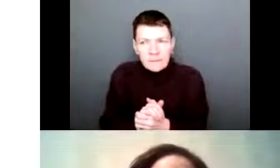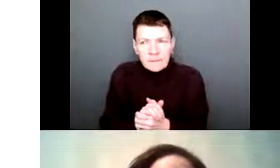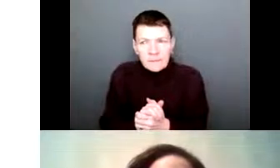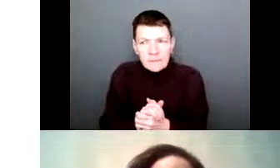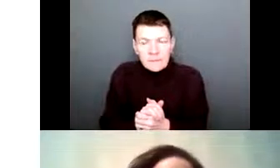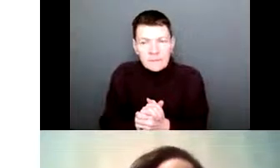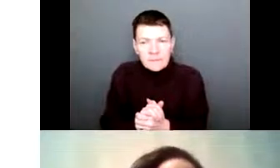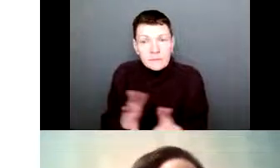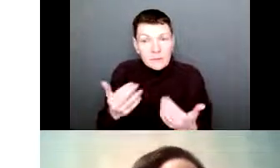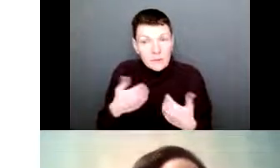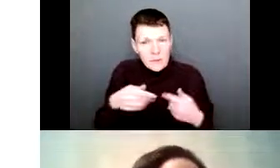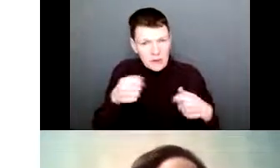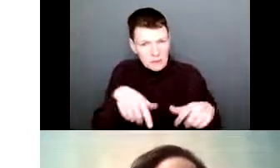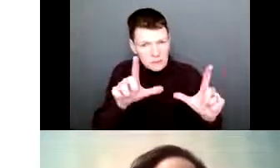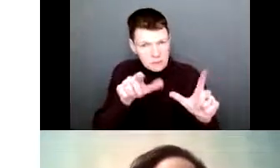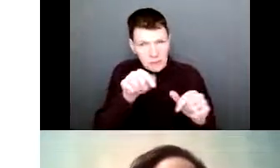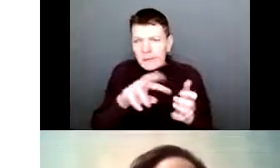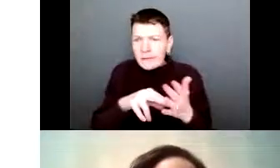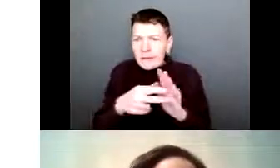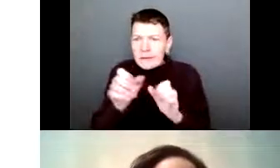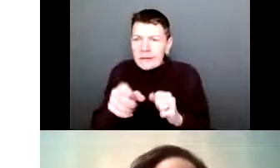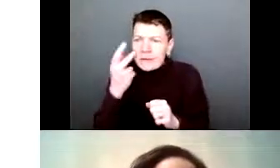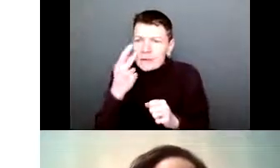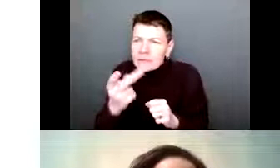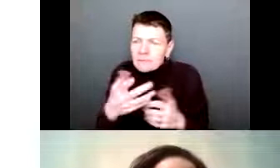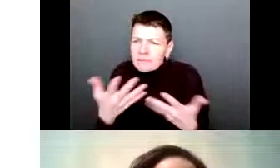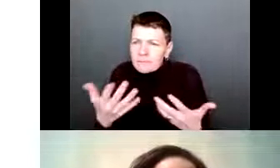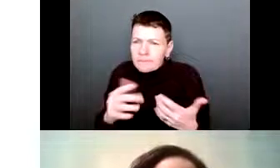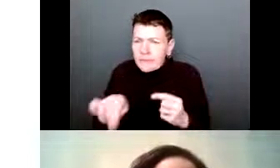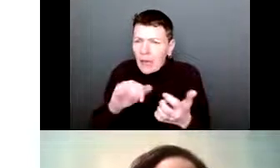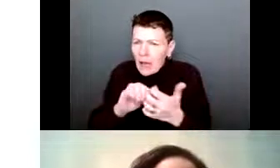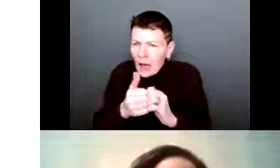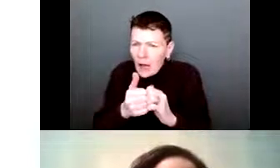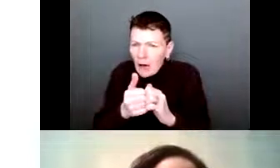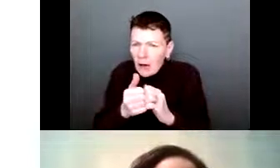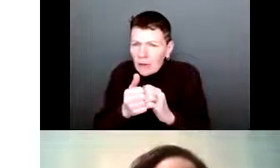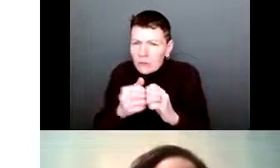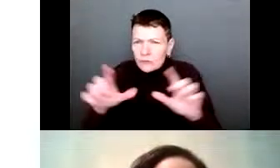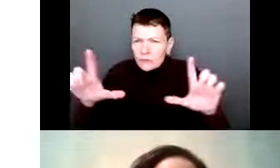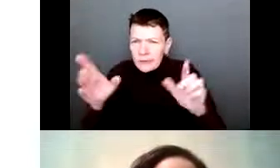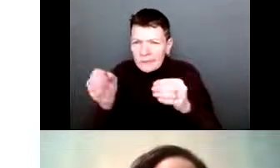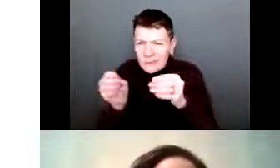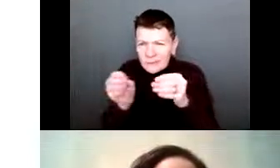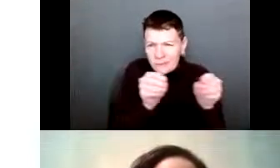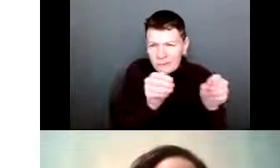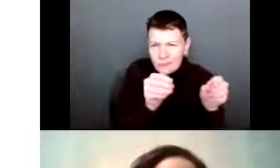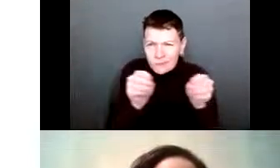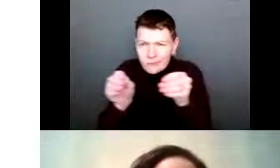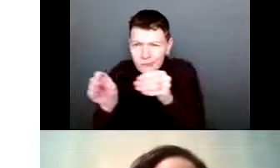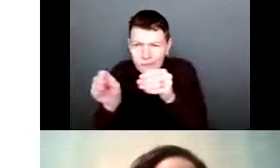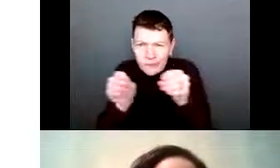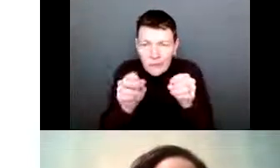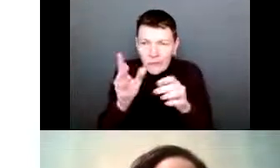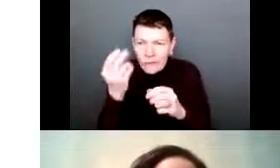We have this slide up just so that you can see about how you can adjust your screen in order